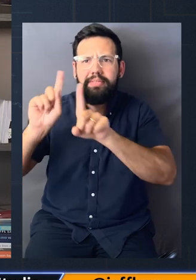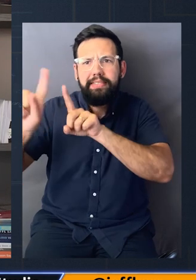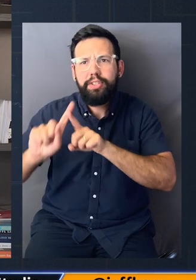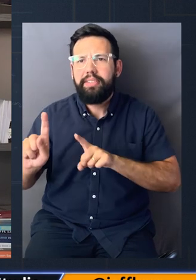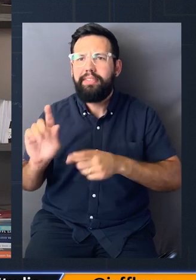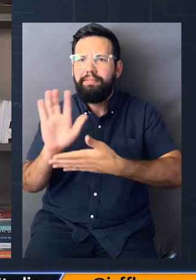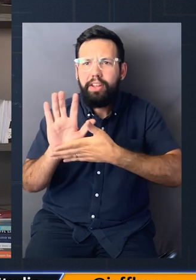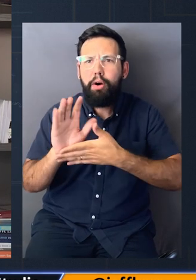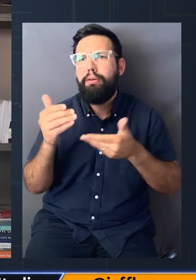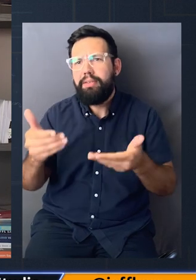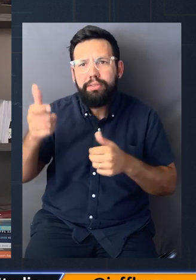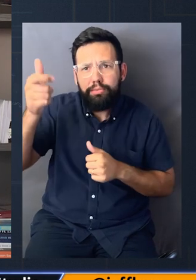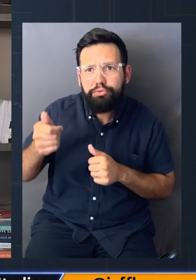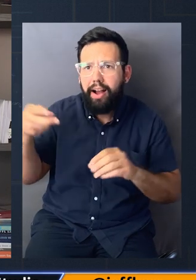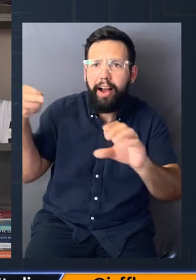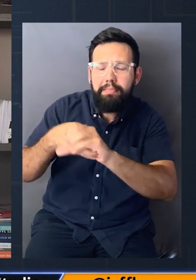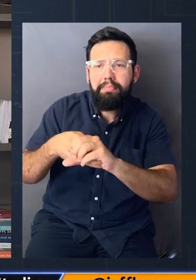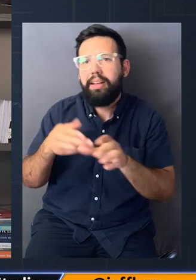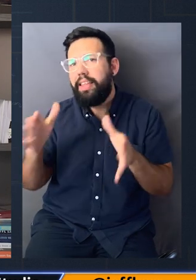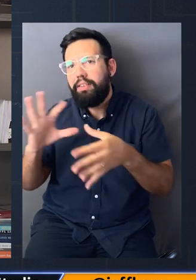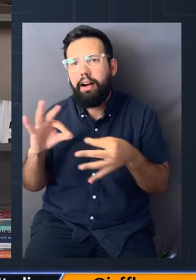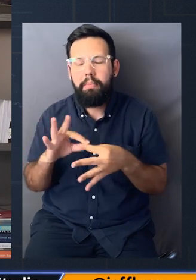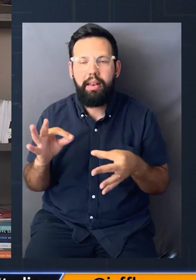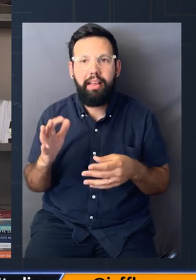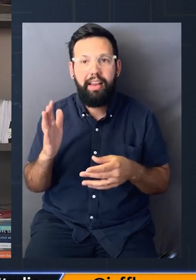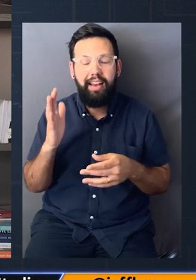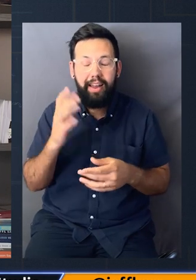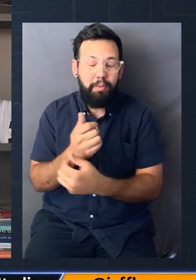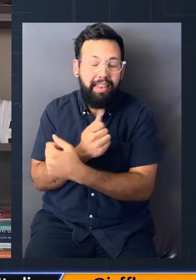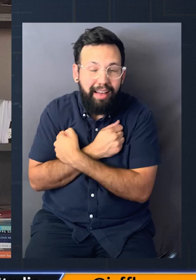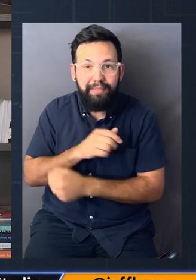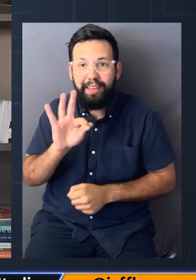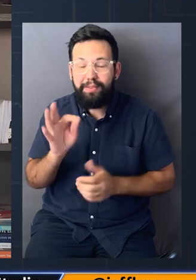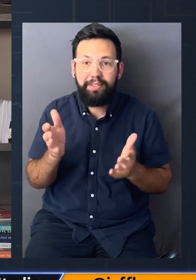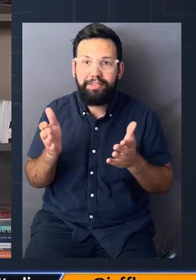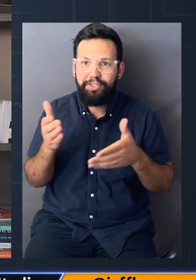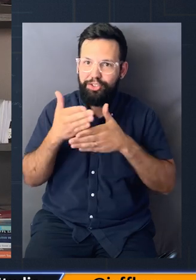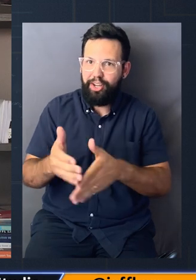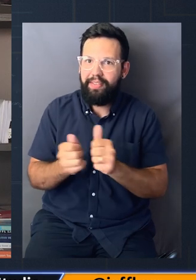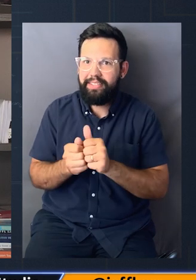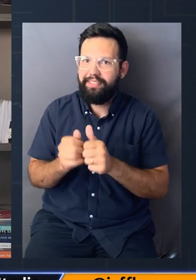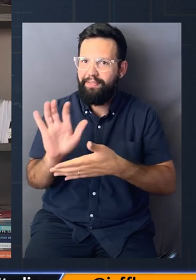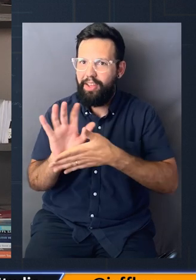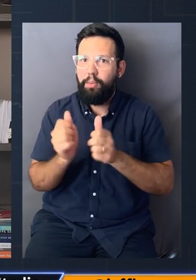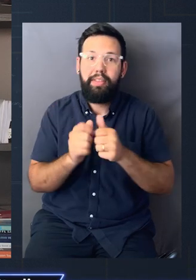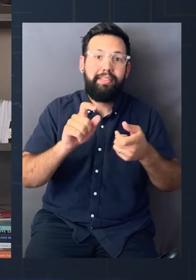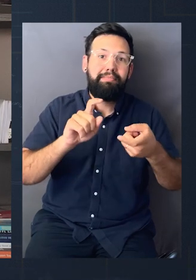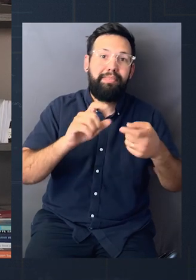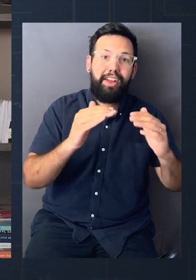through, you can like, you can subscribe, you can leave a comment. We'd also love it if you share this video with your colleagues and your